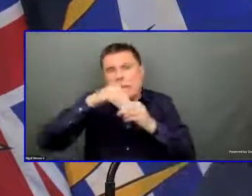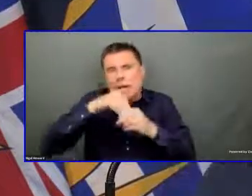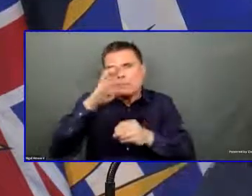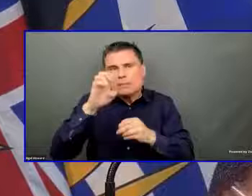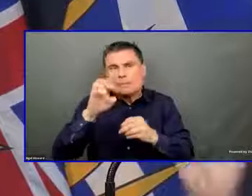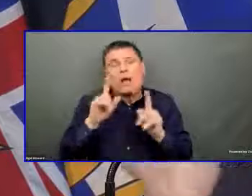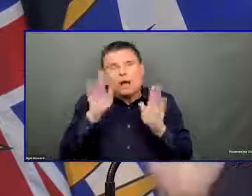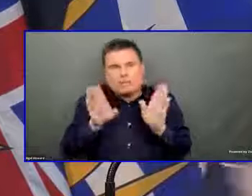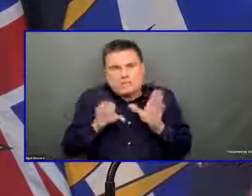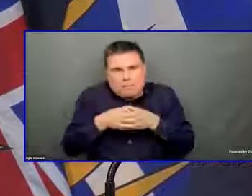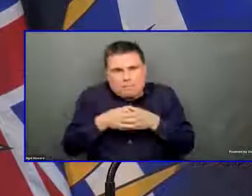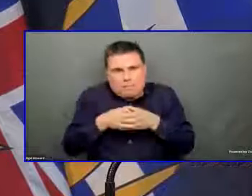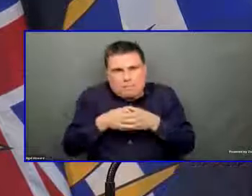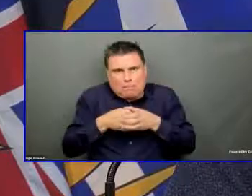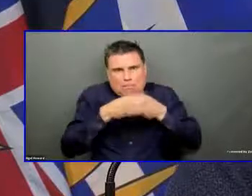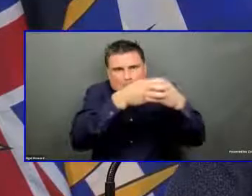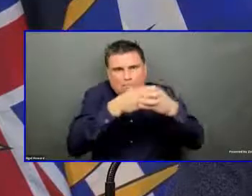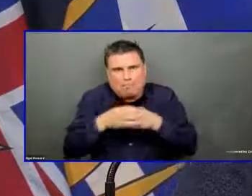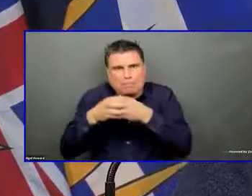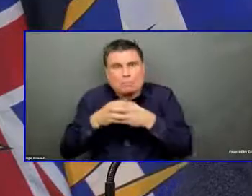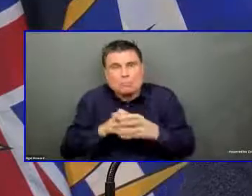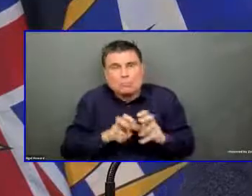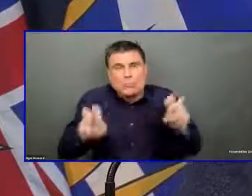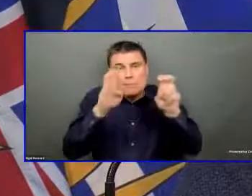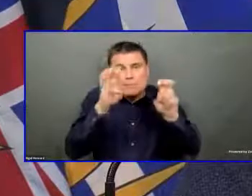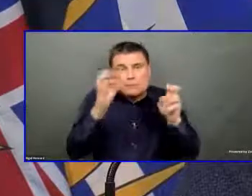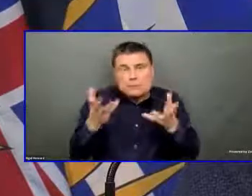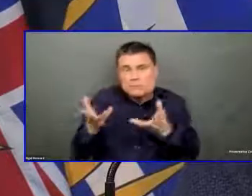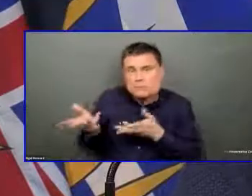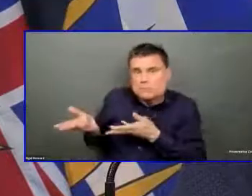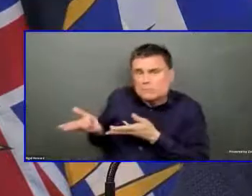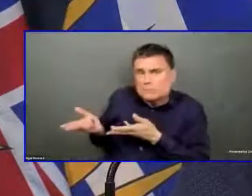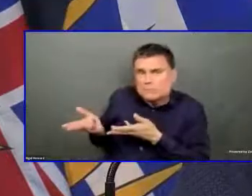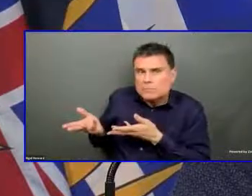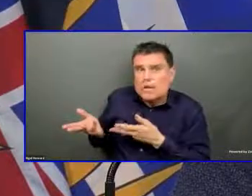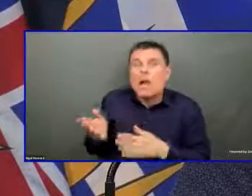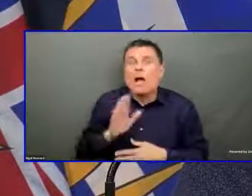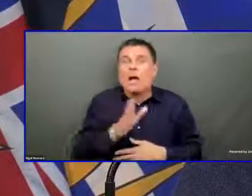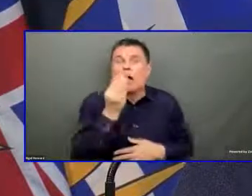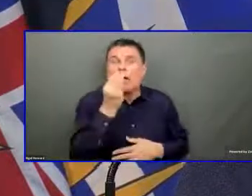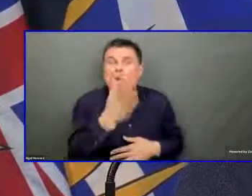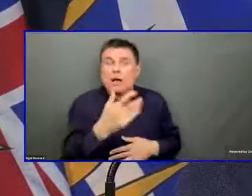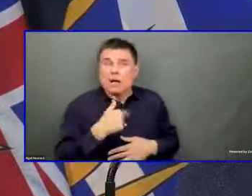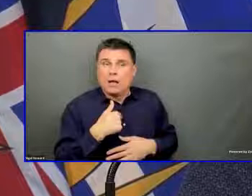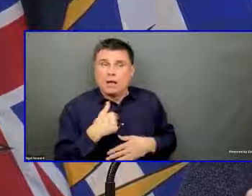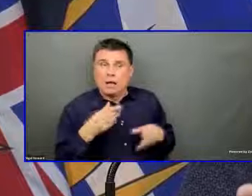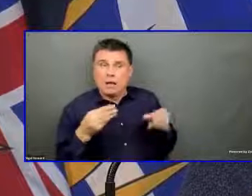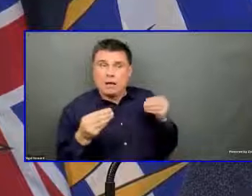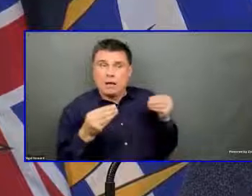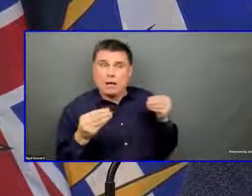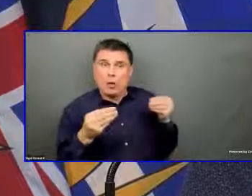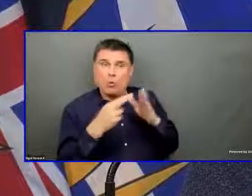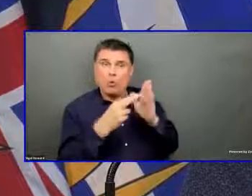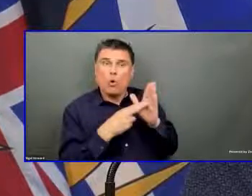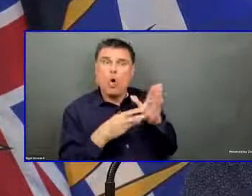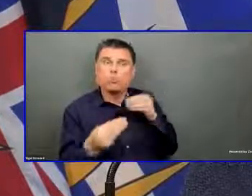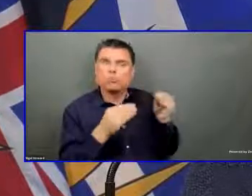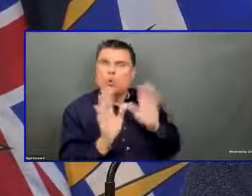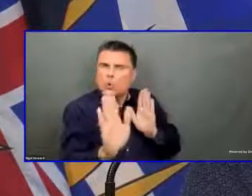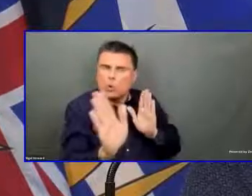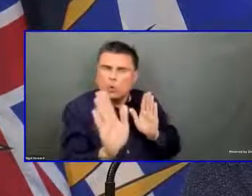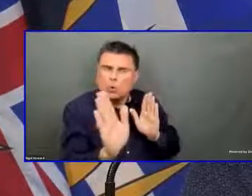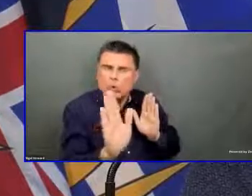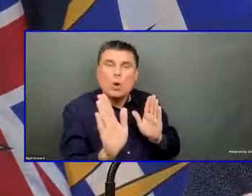sure I suggested loosening of anything, but it remains the same. What we need to do is